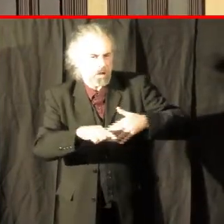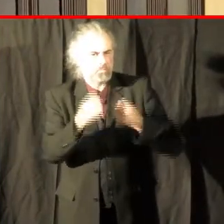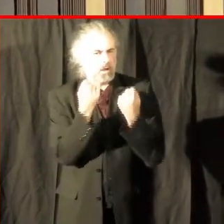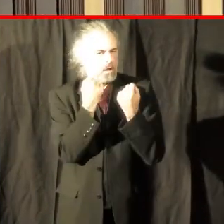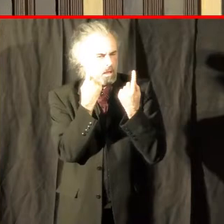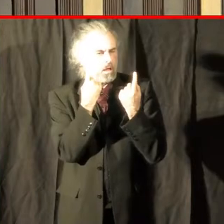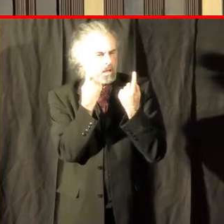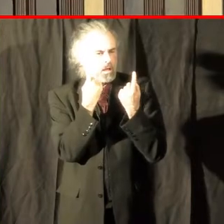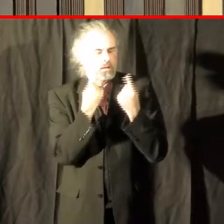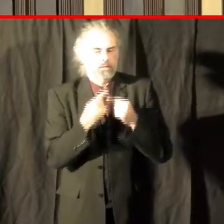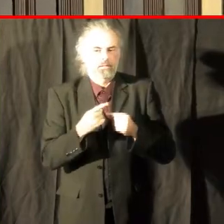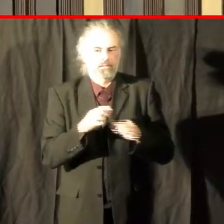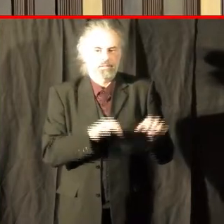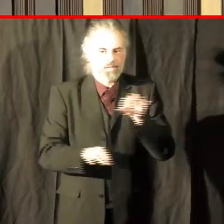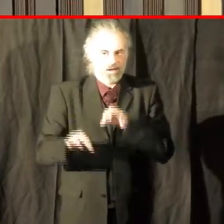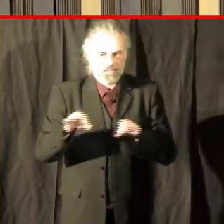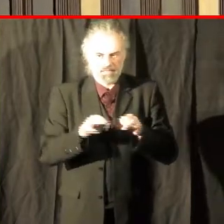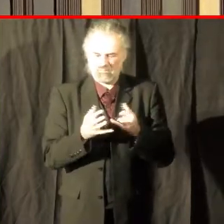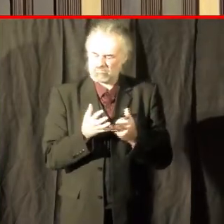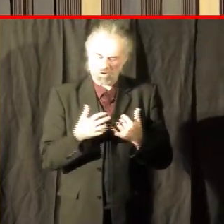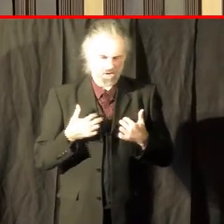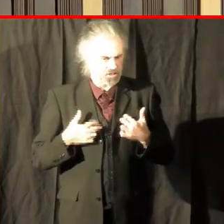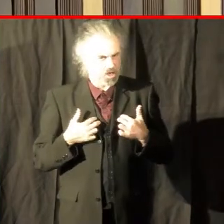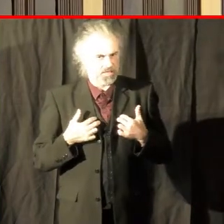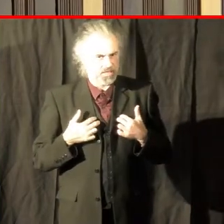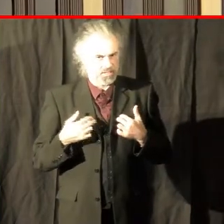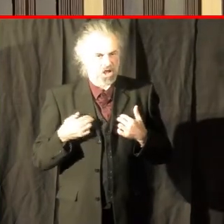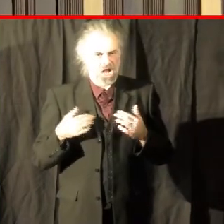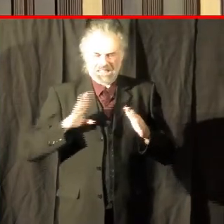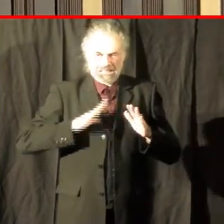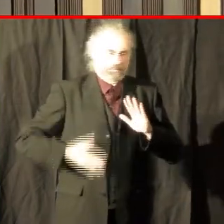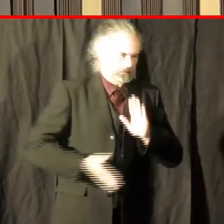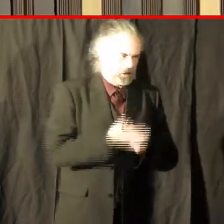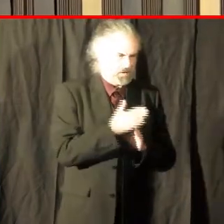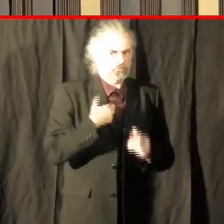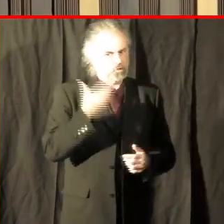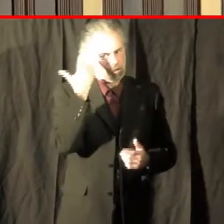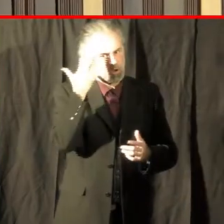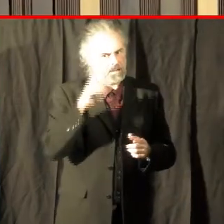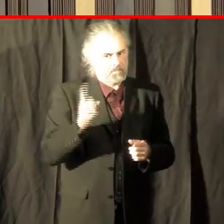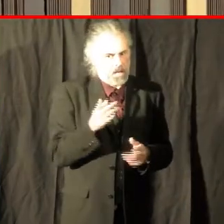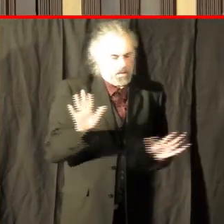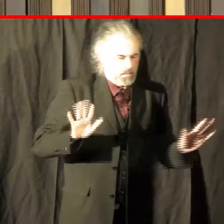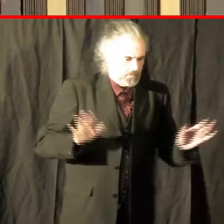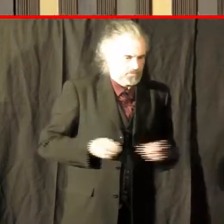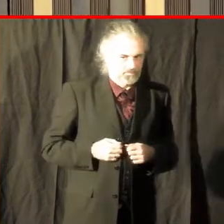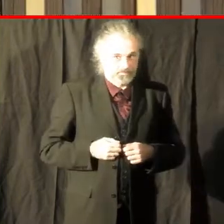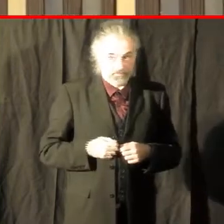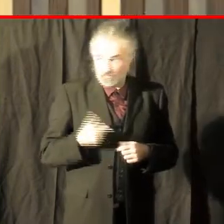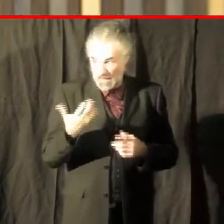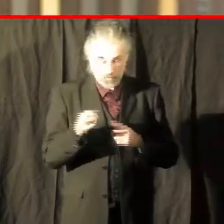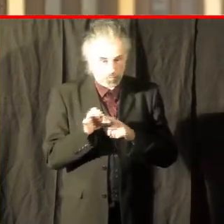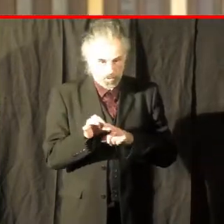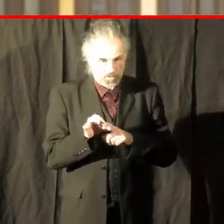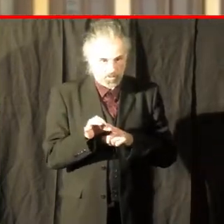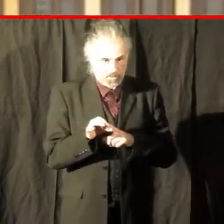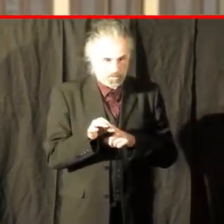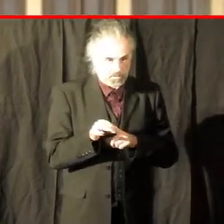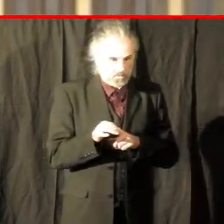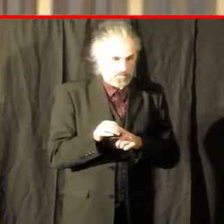So it's really exciting. I've actually got to go now, so I'm really sorry, but if you have any other questions, email